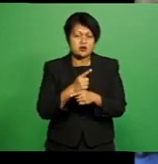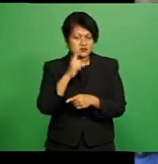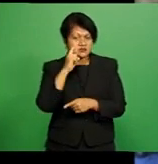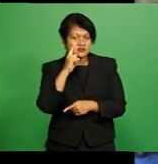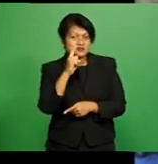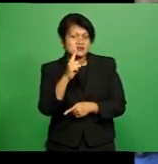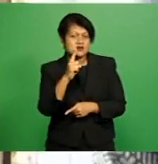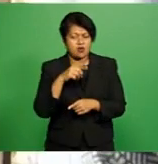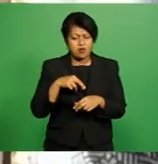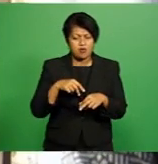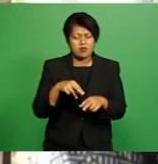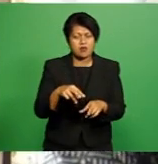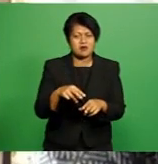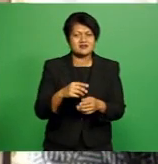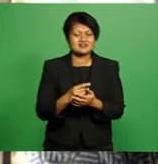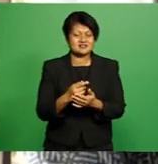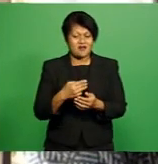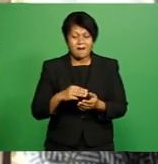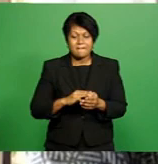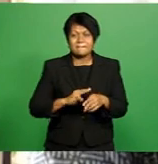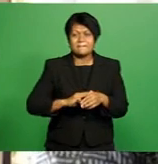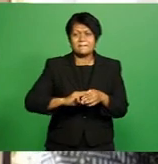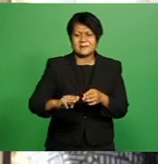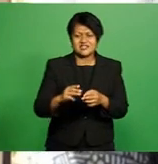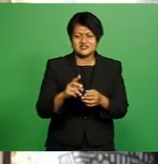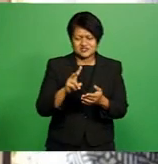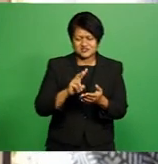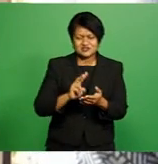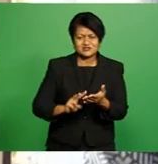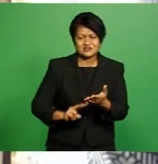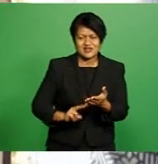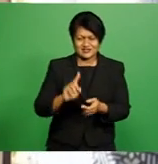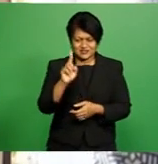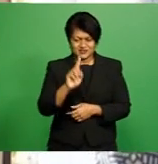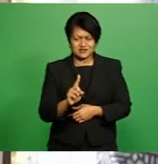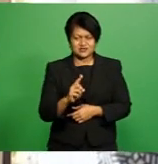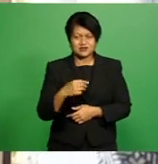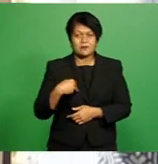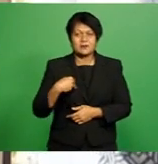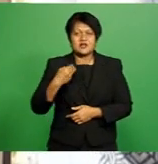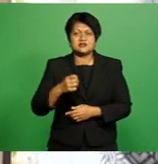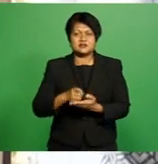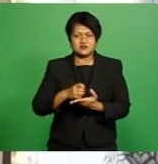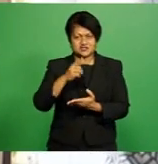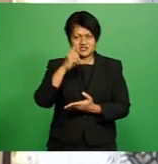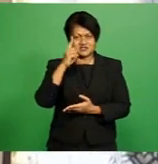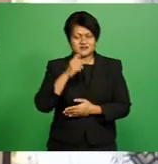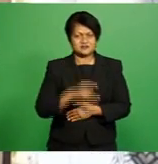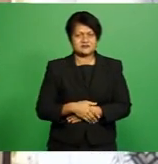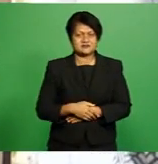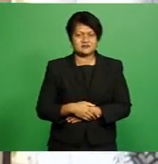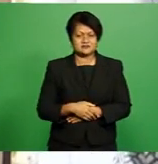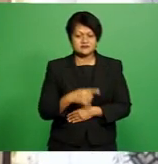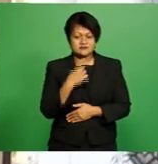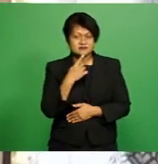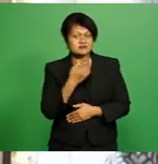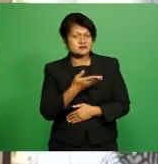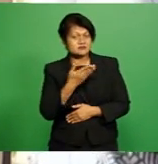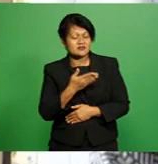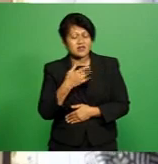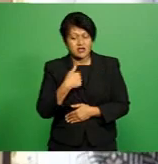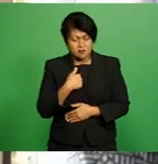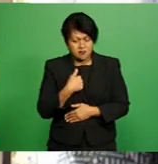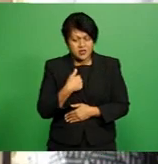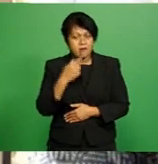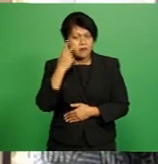a tube. Their message was read out today to the Minister for Education, Rosie Akbar. Being a parent of a special needs child,